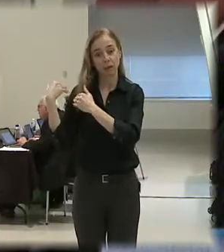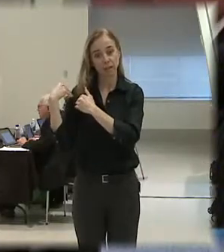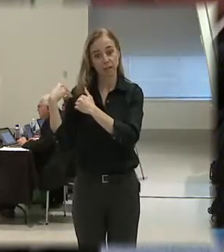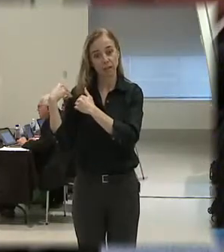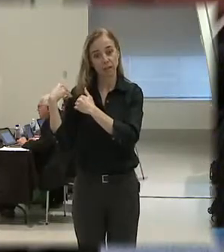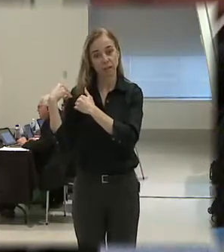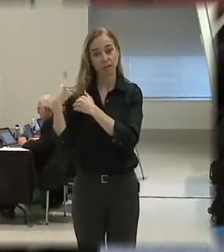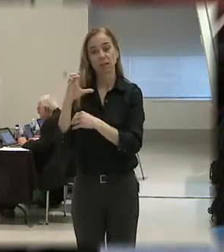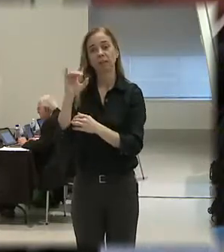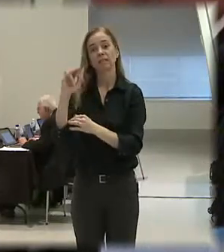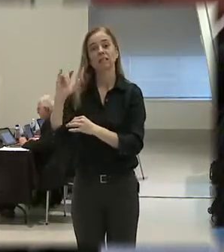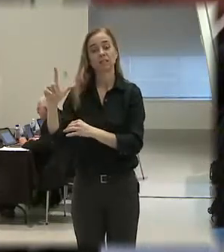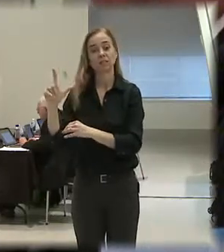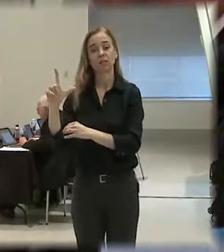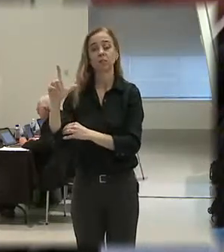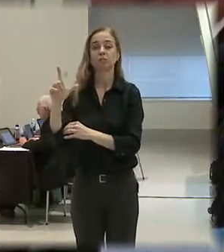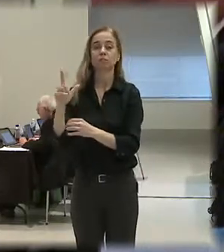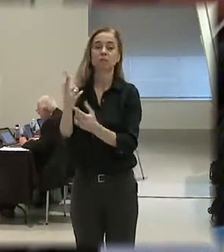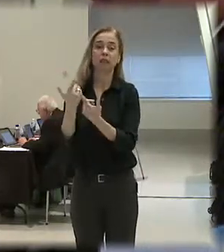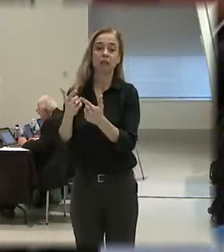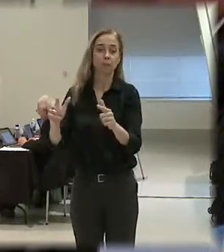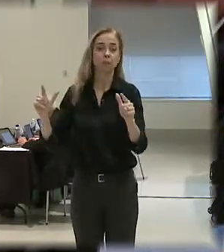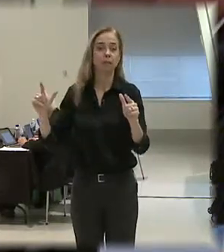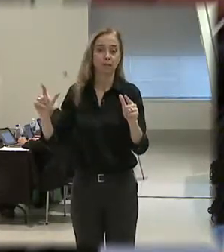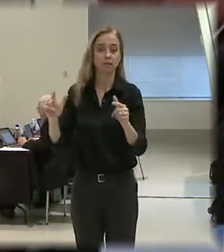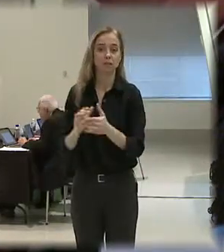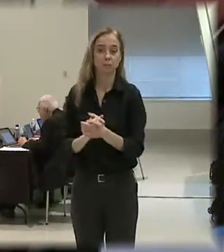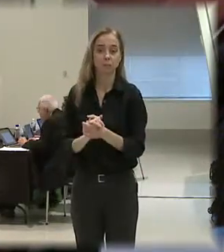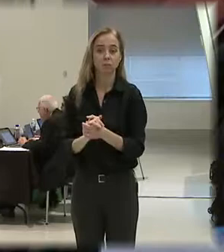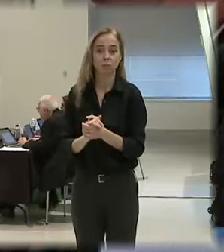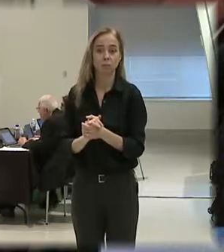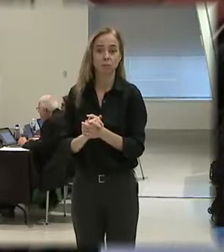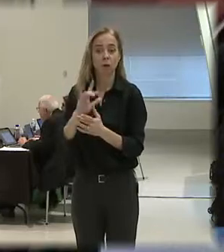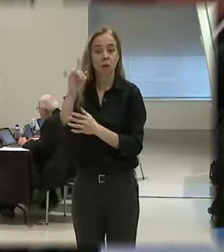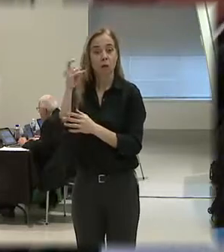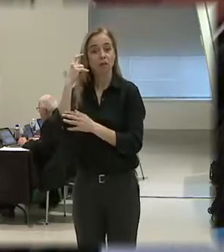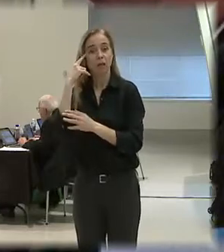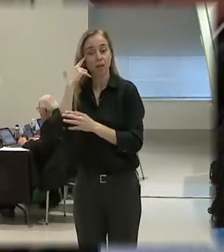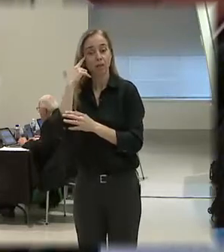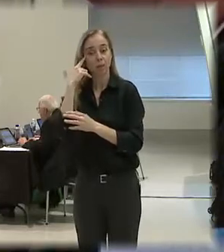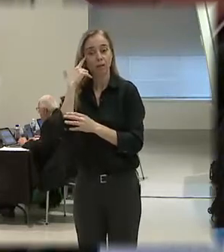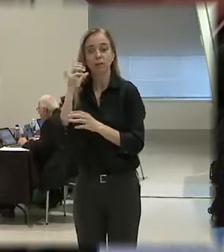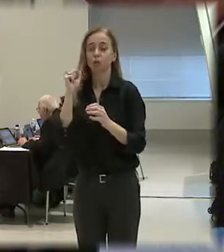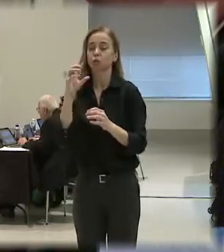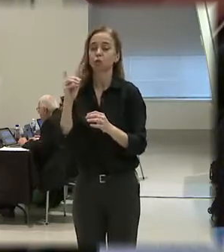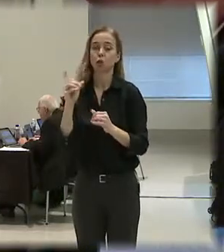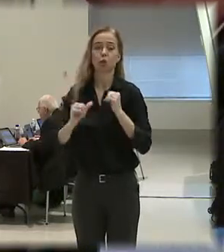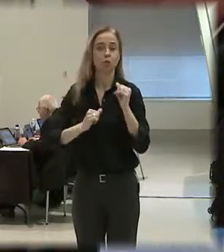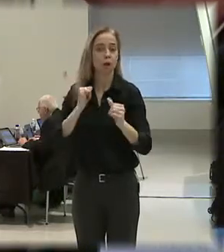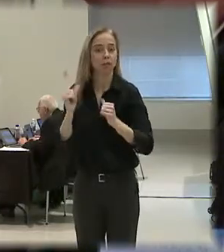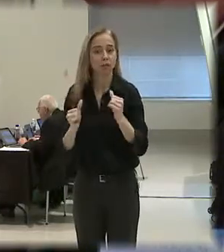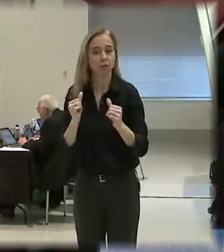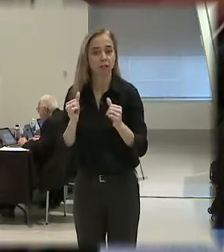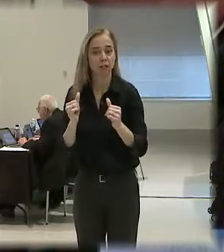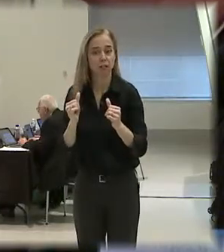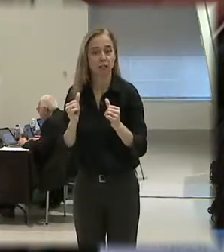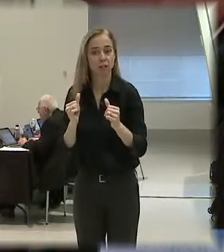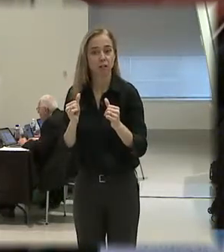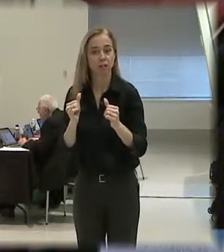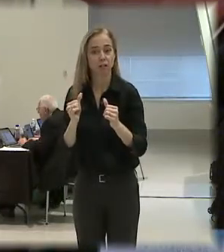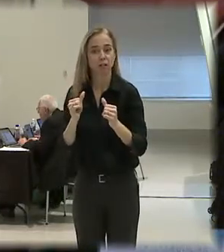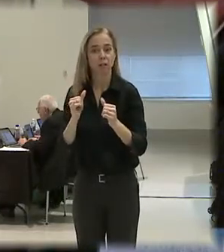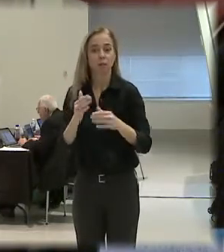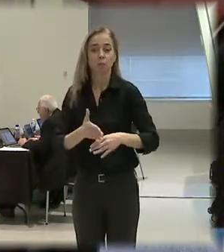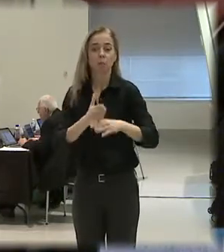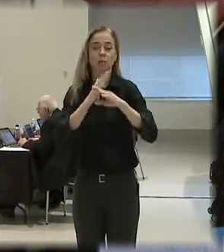protect the civil liberties of the consumers of police services, while the government spends so aggressively to protect the American consumer from the